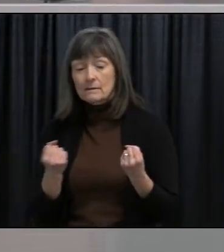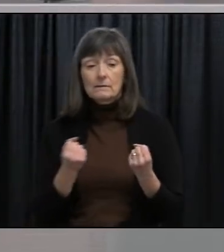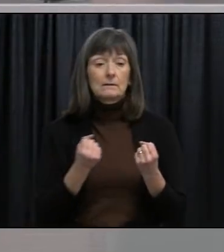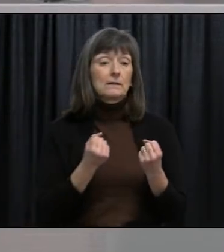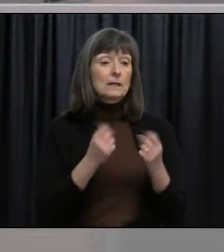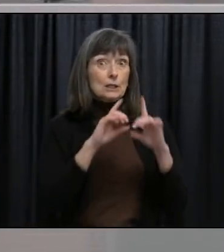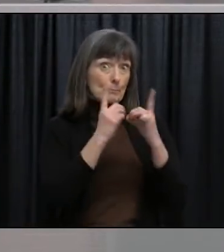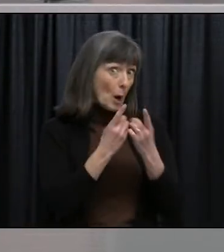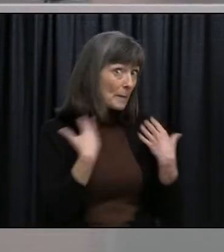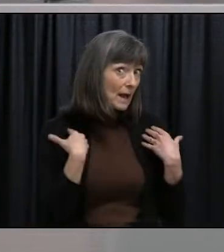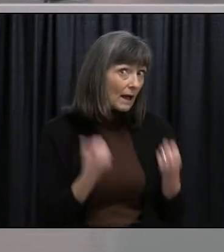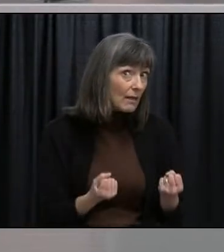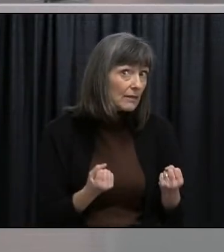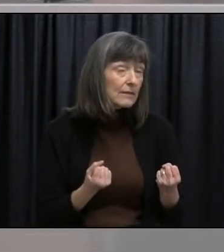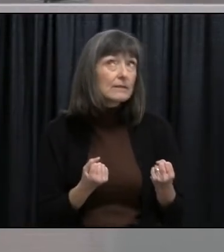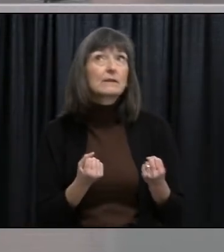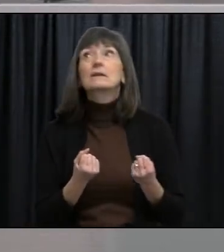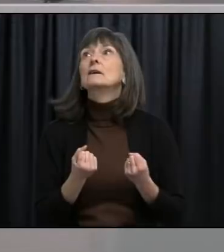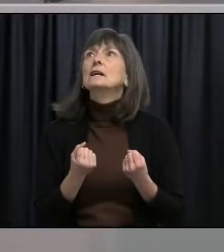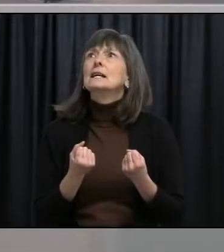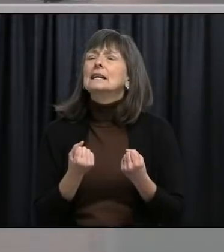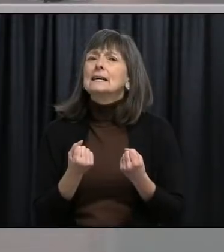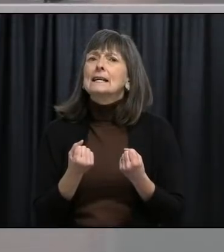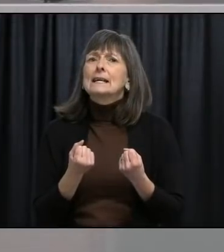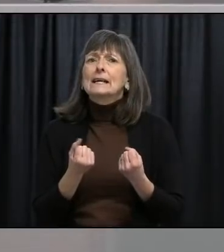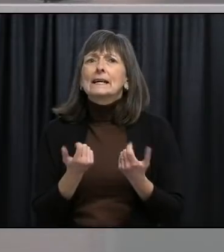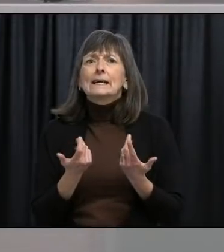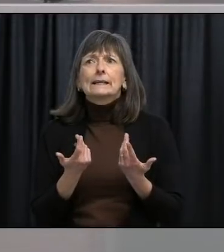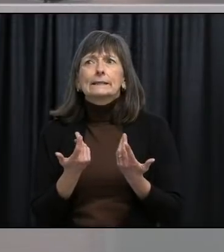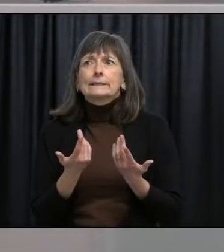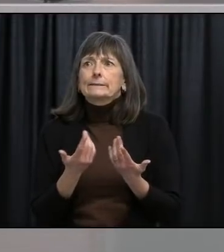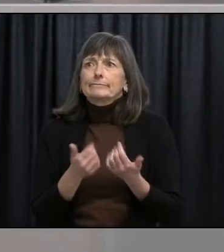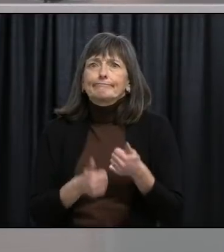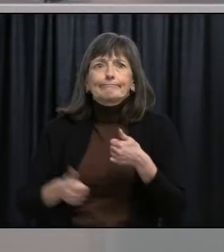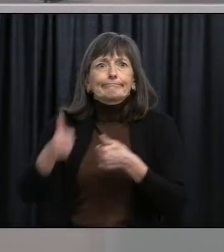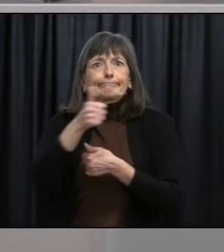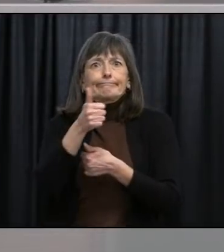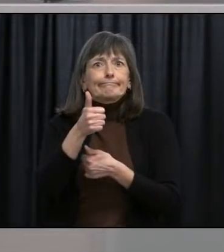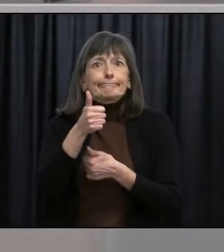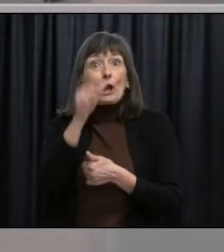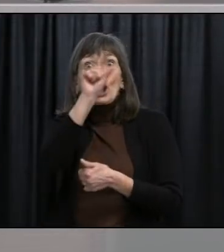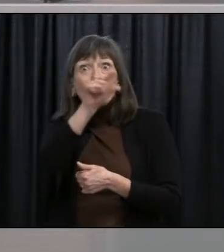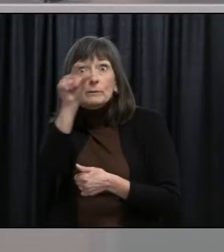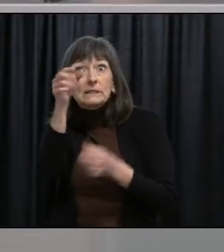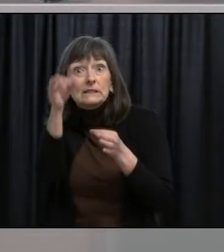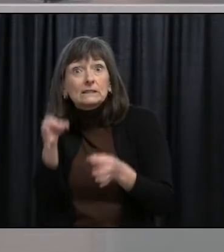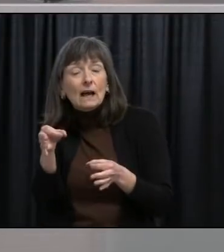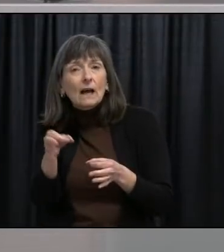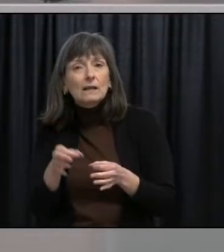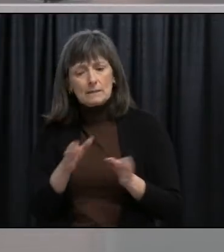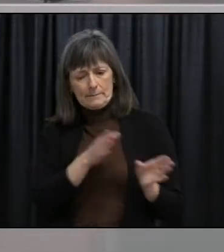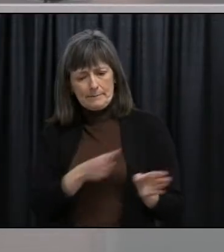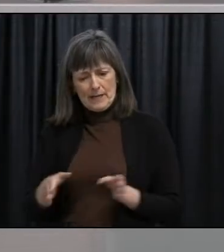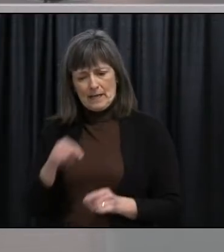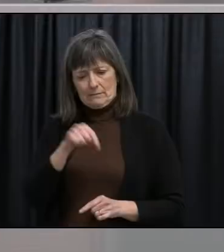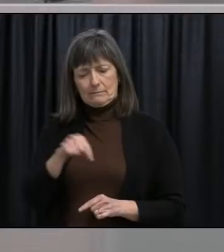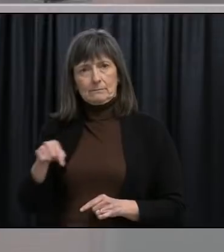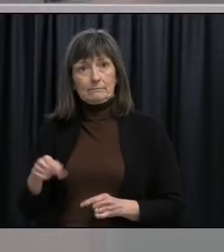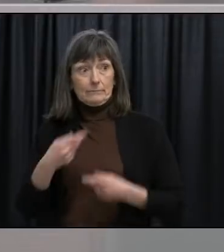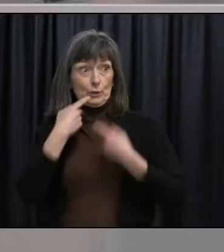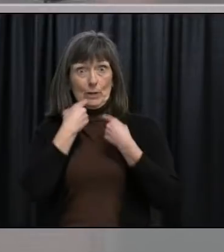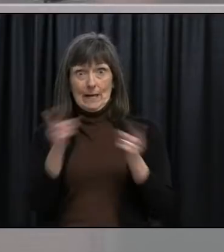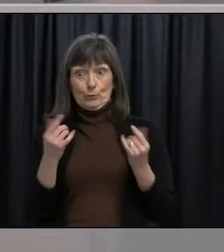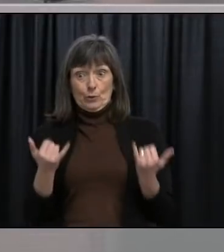or assessment process? Is it a Liberal government decision or assessment process? Who puts that plan together that we released